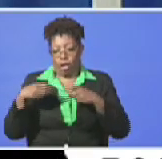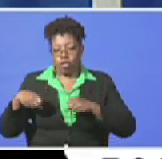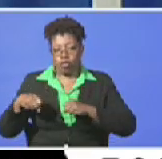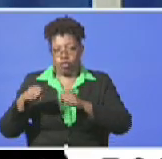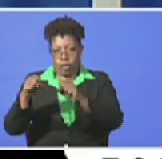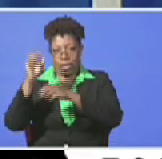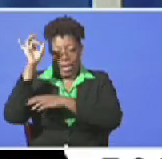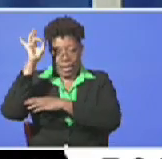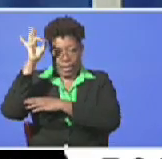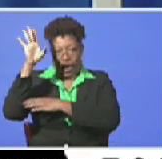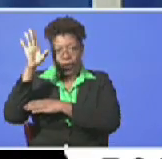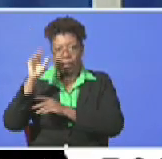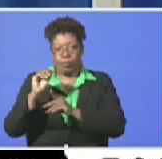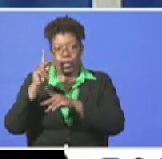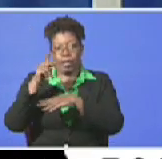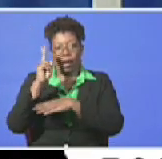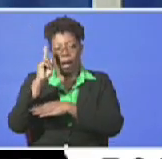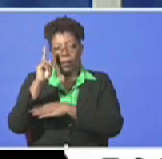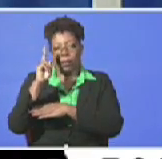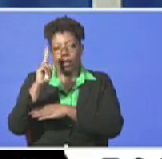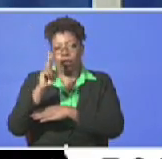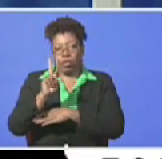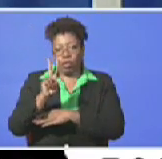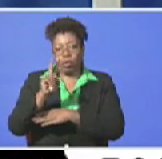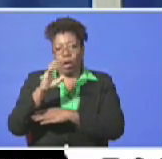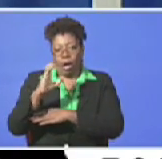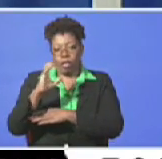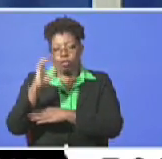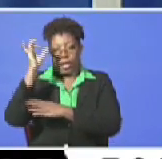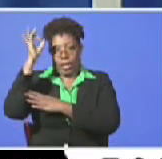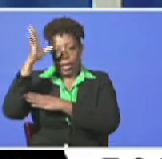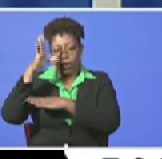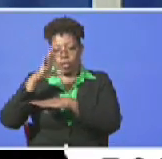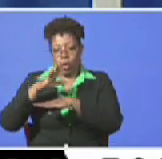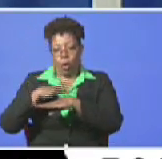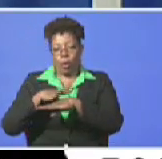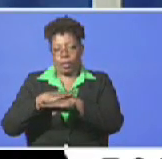restoration by installing nearly 200 lights on the mainland and Keys.